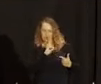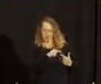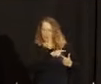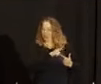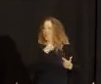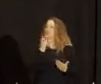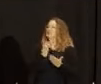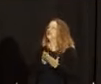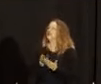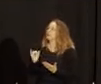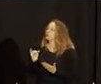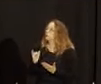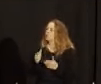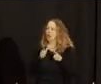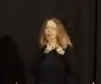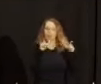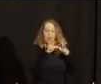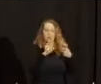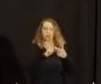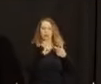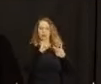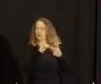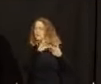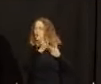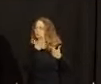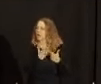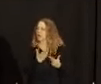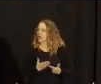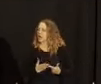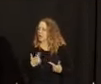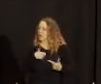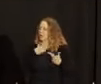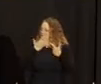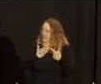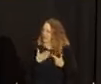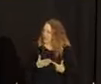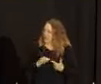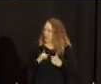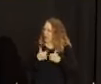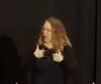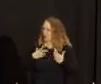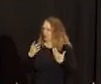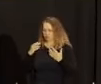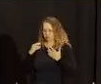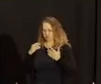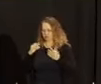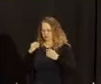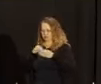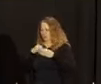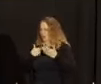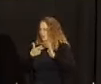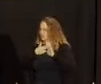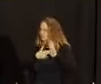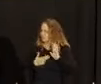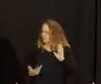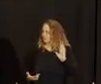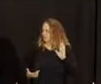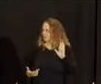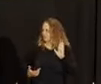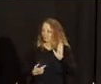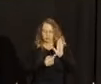about data. What data do we have available about intersectionality? What data do we